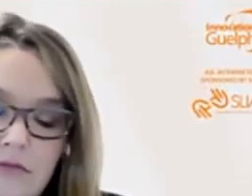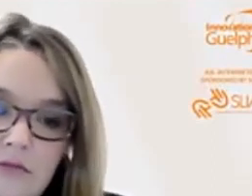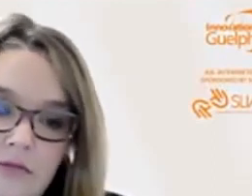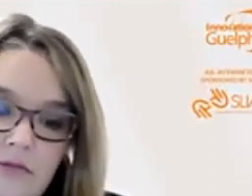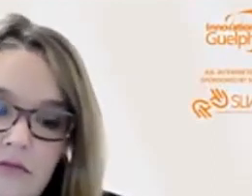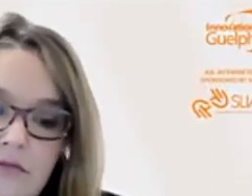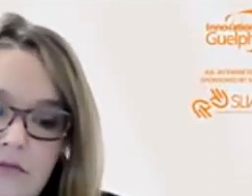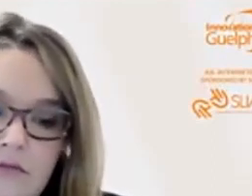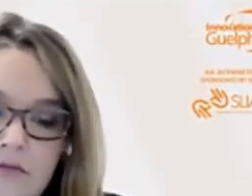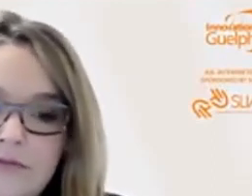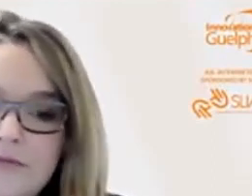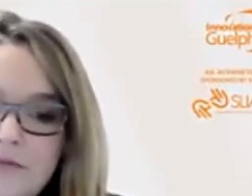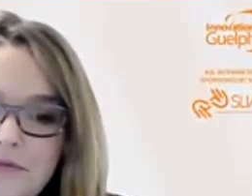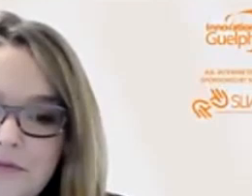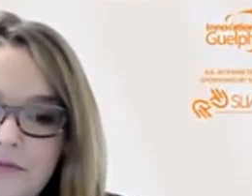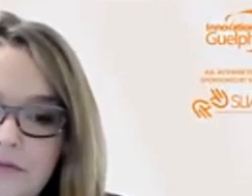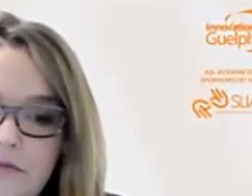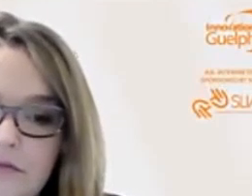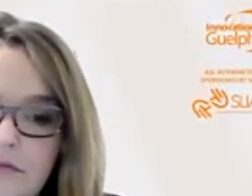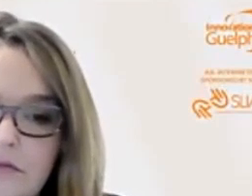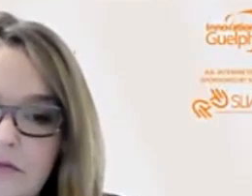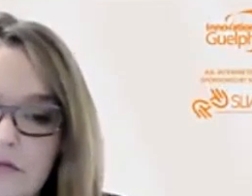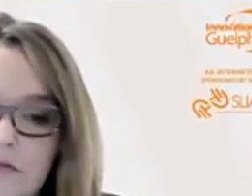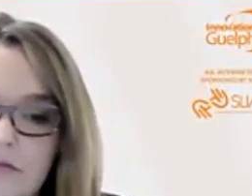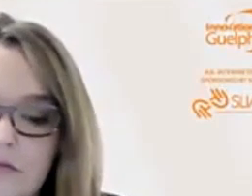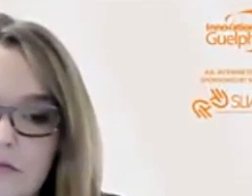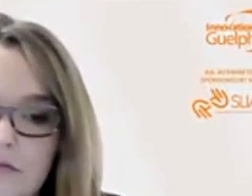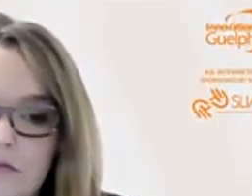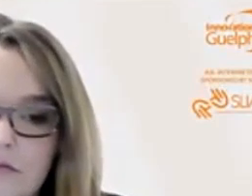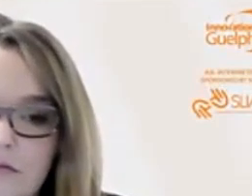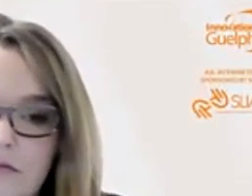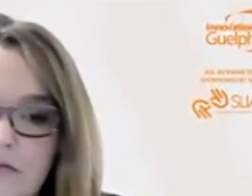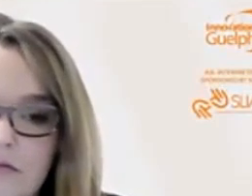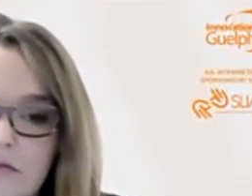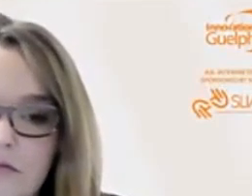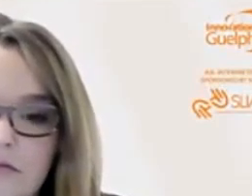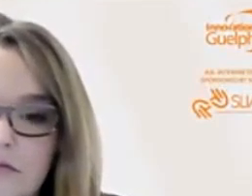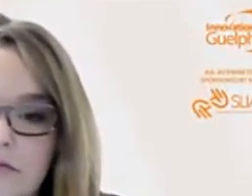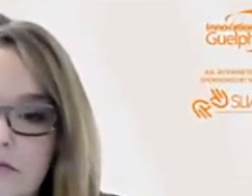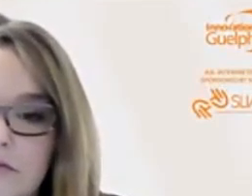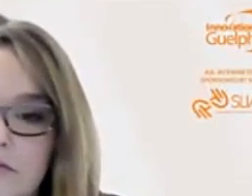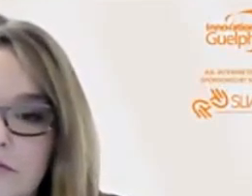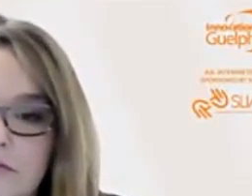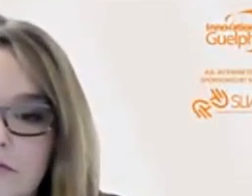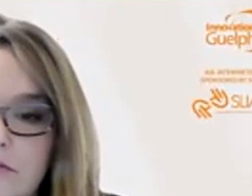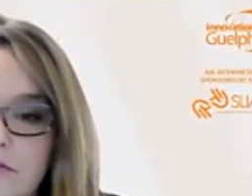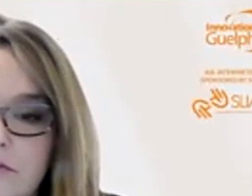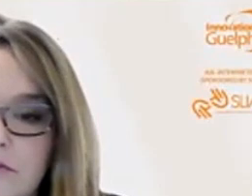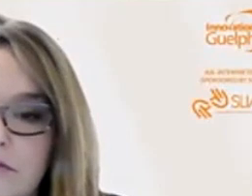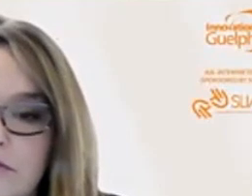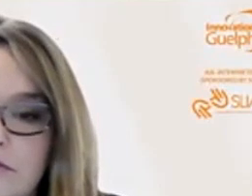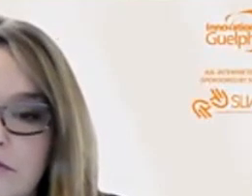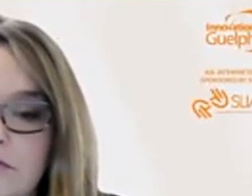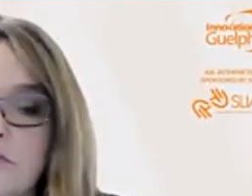and someone's trying to find a shoe, and it's getting close and we got to go and we're going to be late. And my mom said, you know, why don't you just get up an